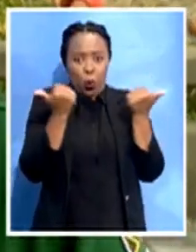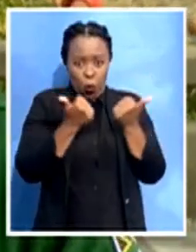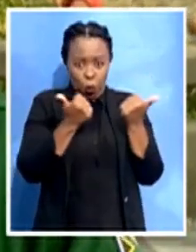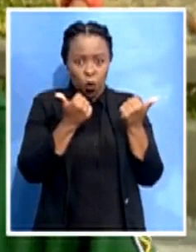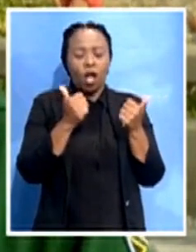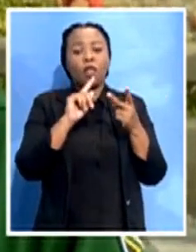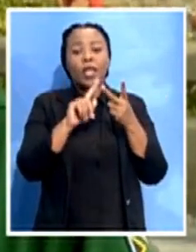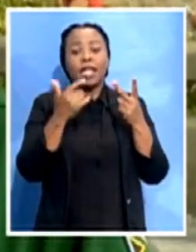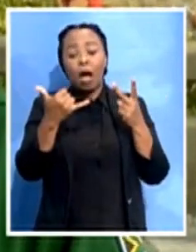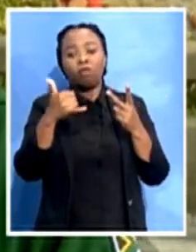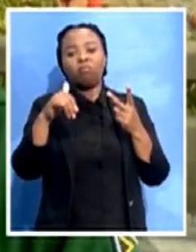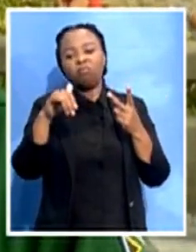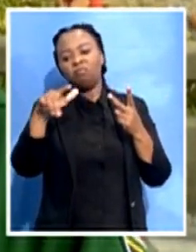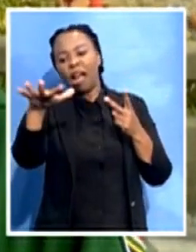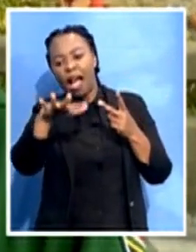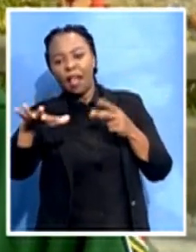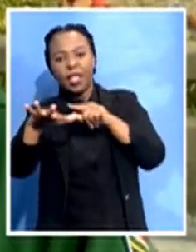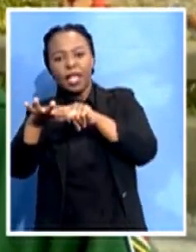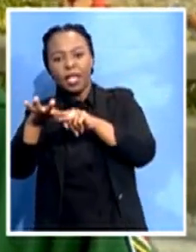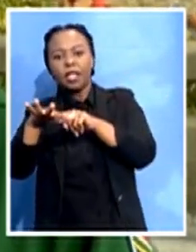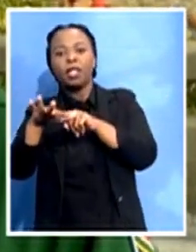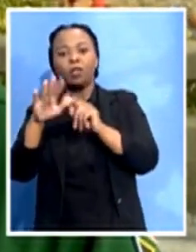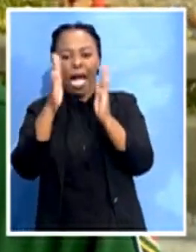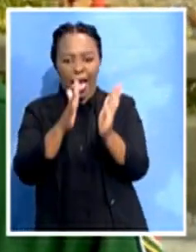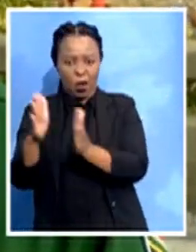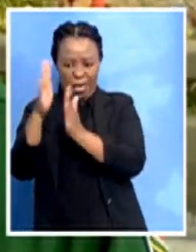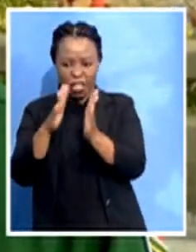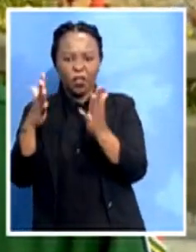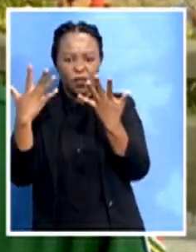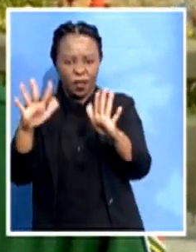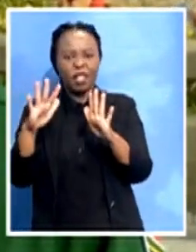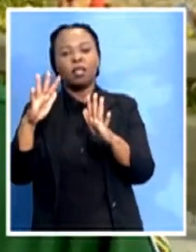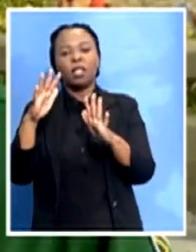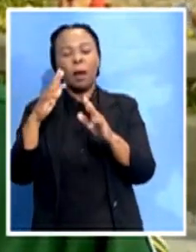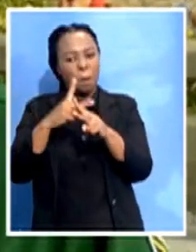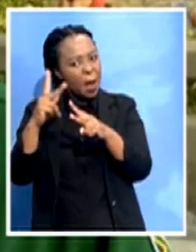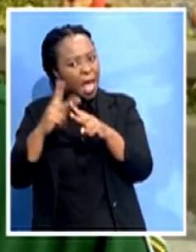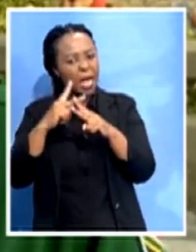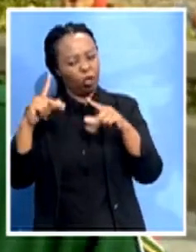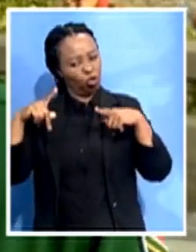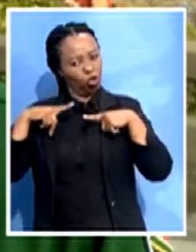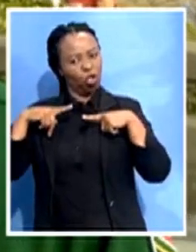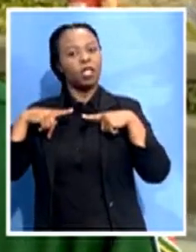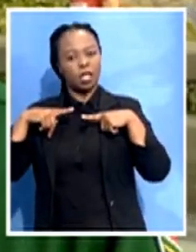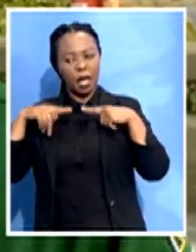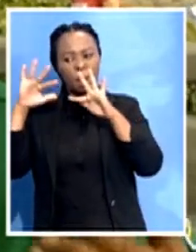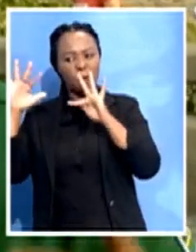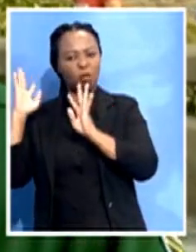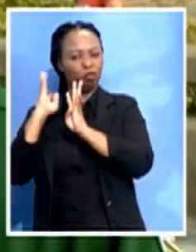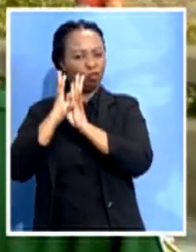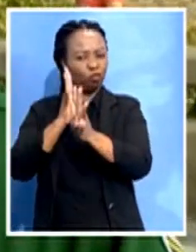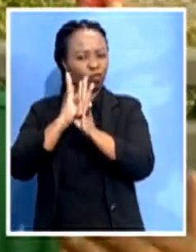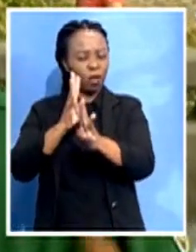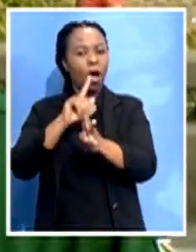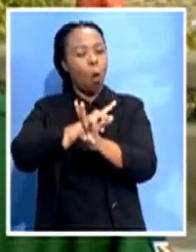with our colleagues and many days of planning ahead of schedule to be able to not have complete chaos. So we've got